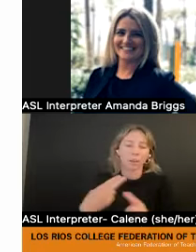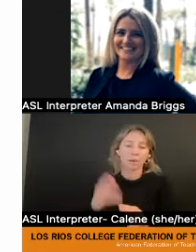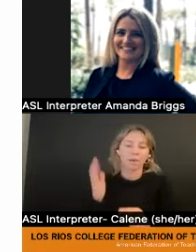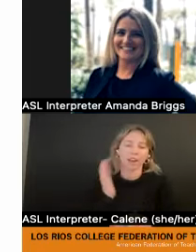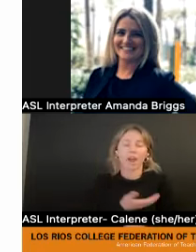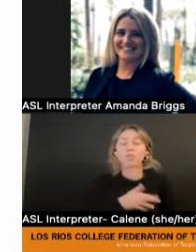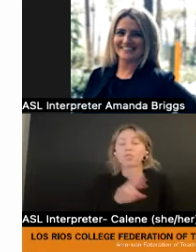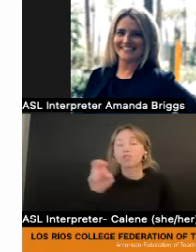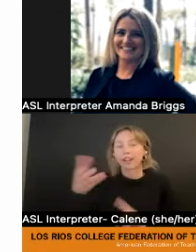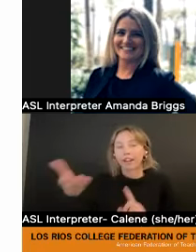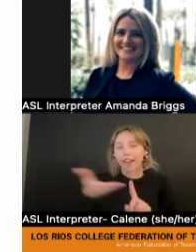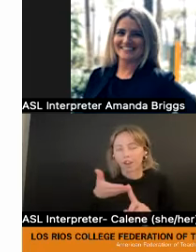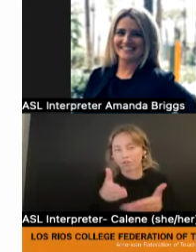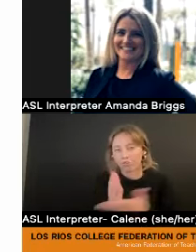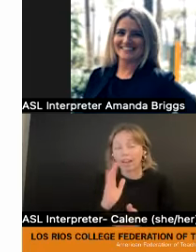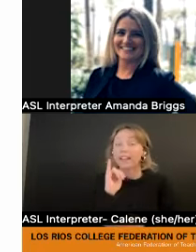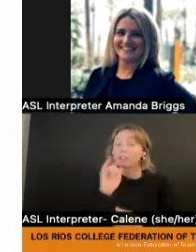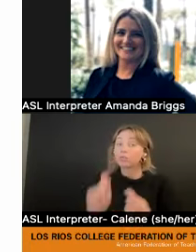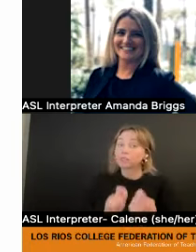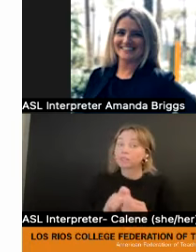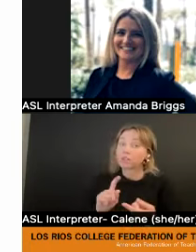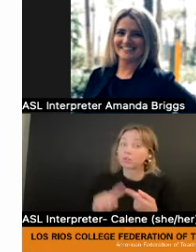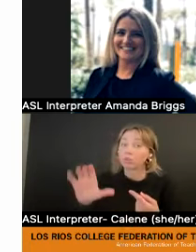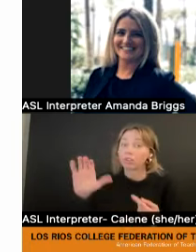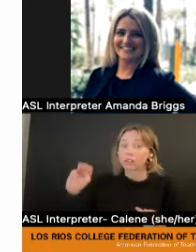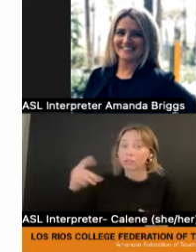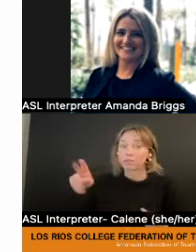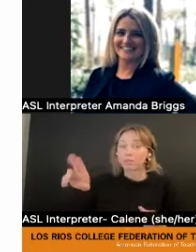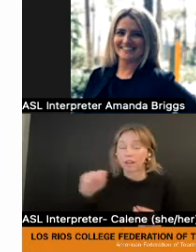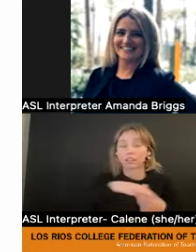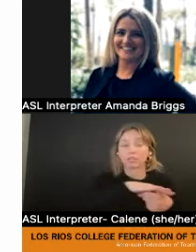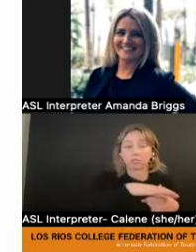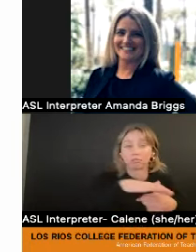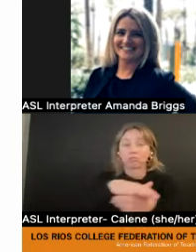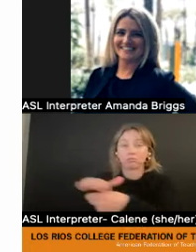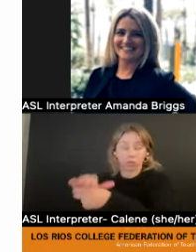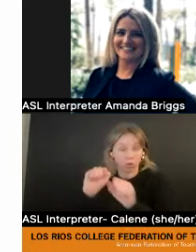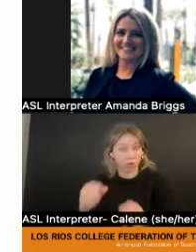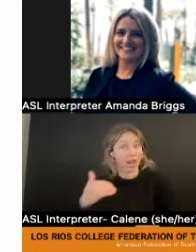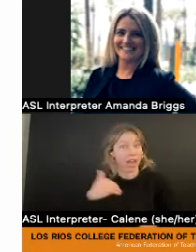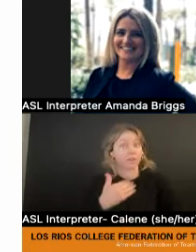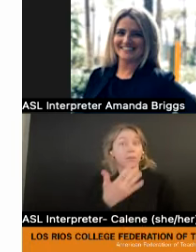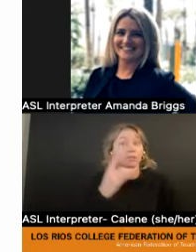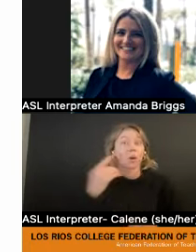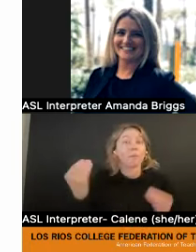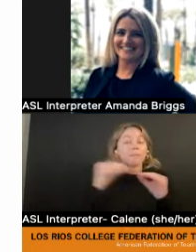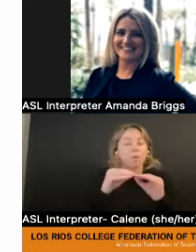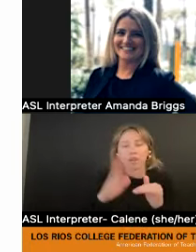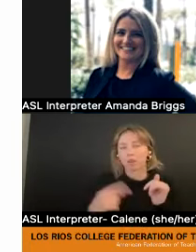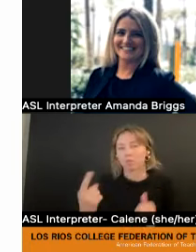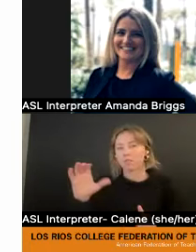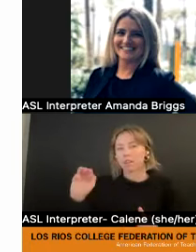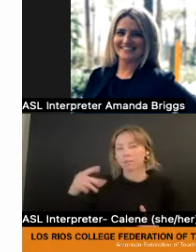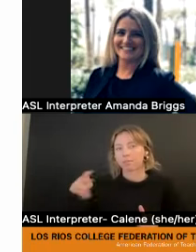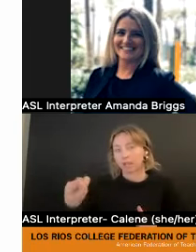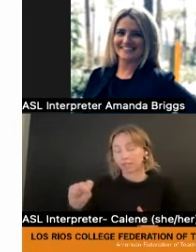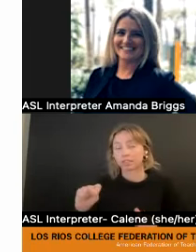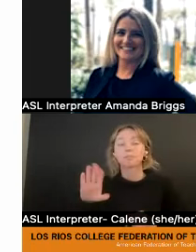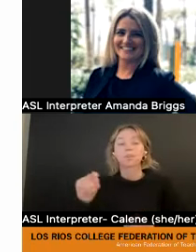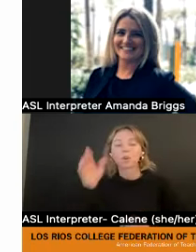to the campus you're at. So you could potentially hold preference at more than one campus, but you earn preference at